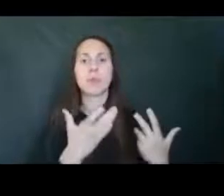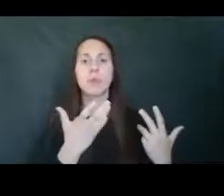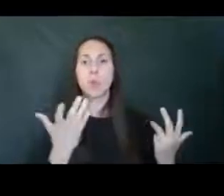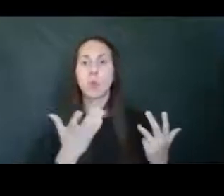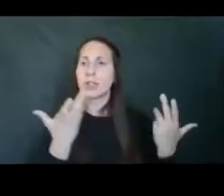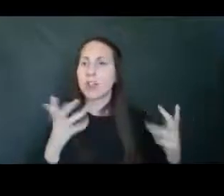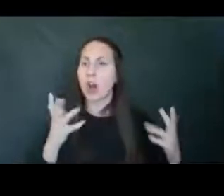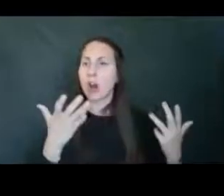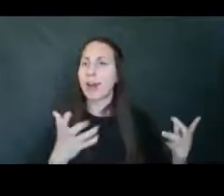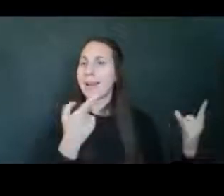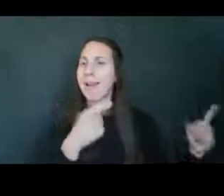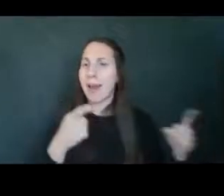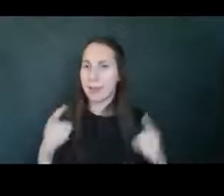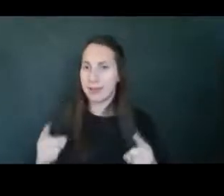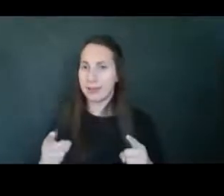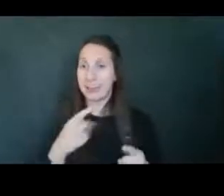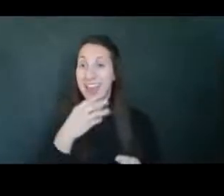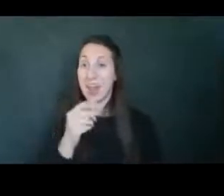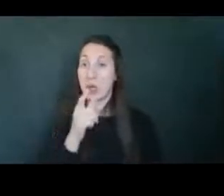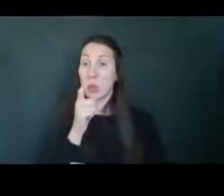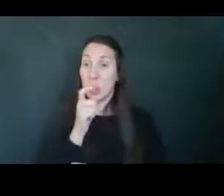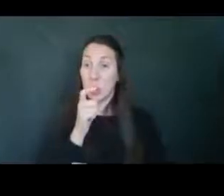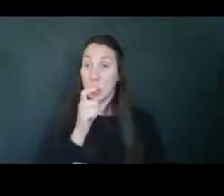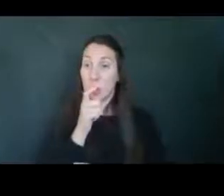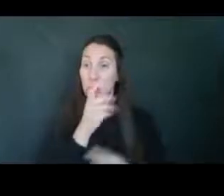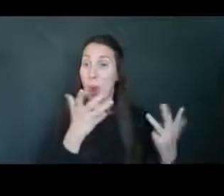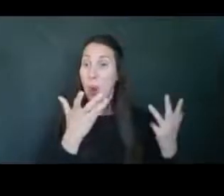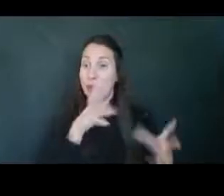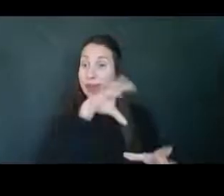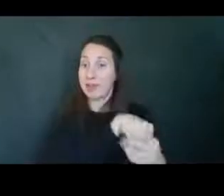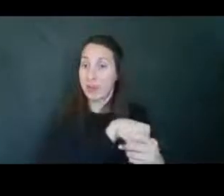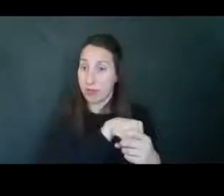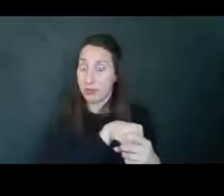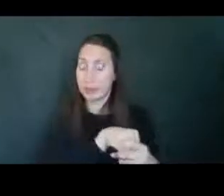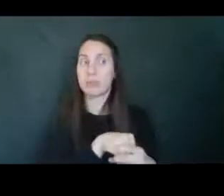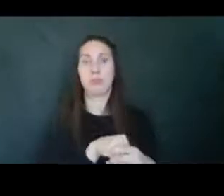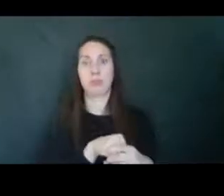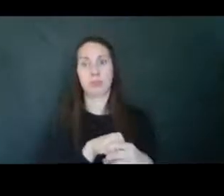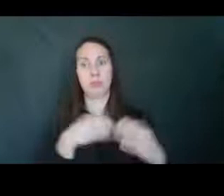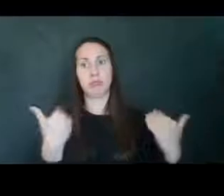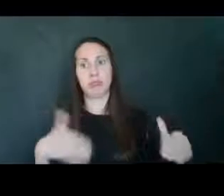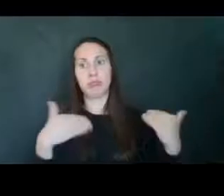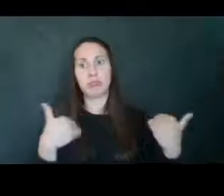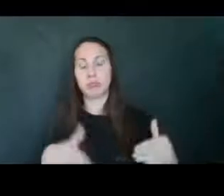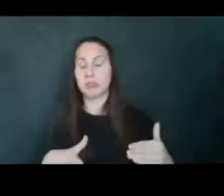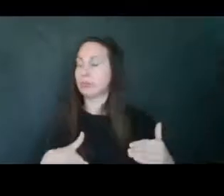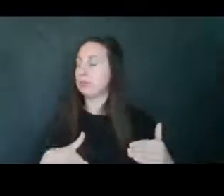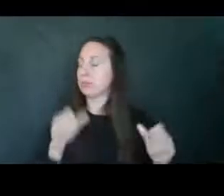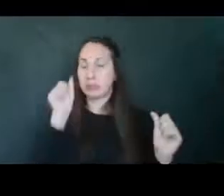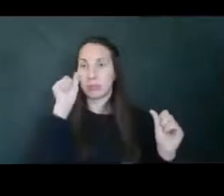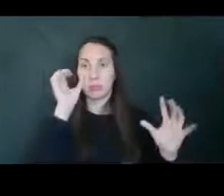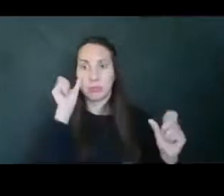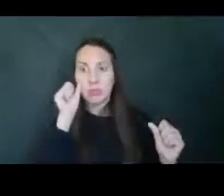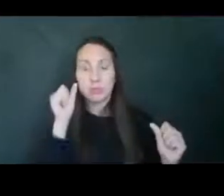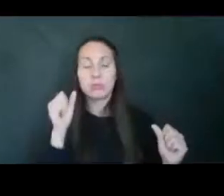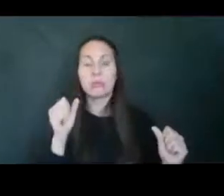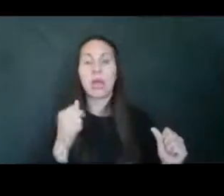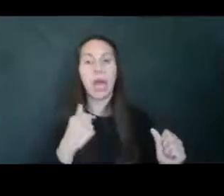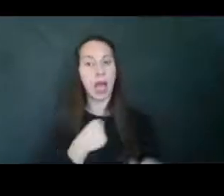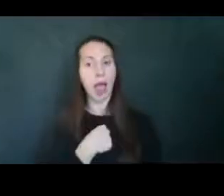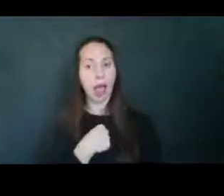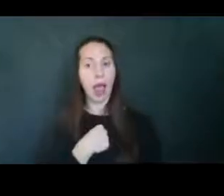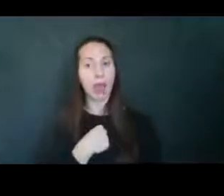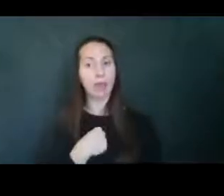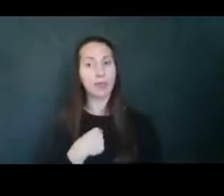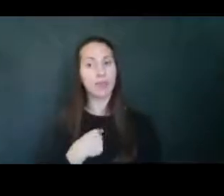it. And that was a revelation. I started out considering myself incredibly